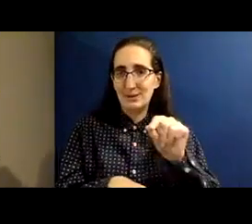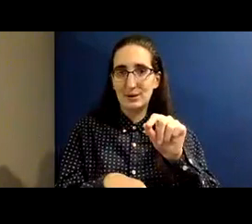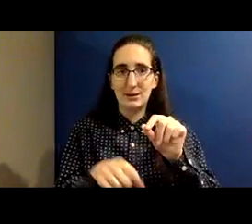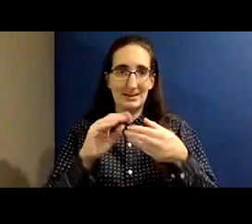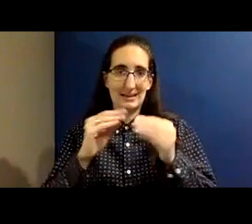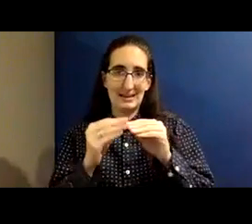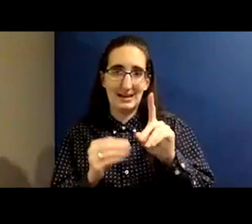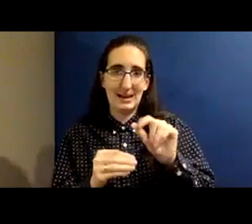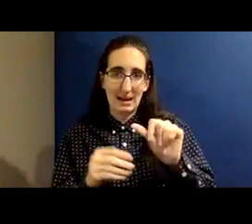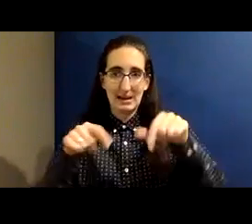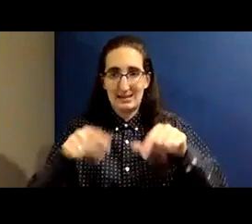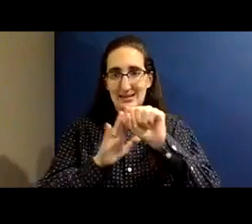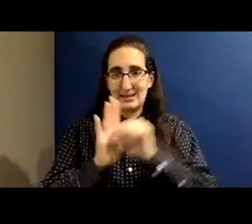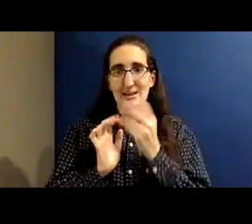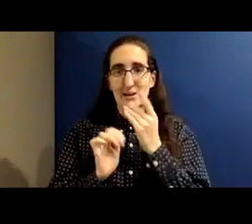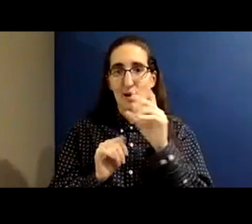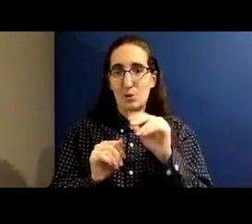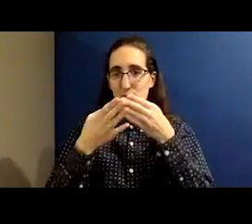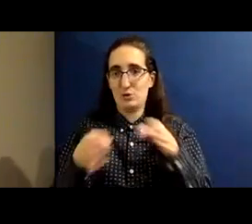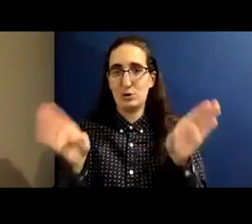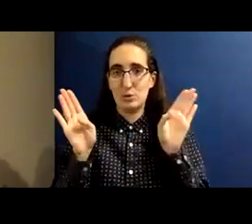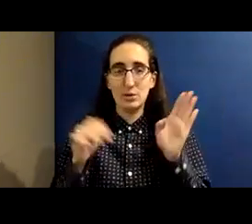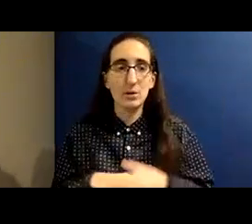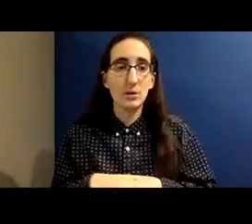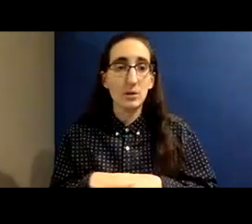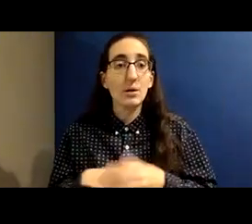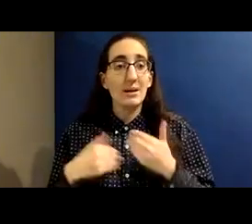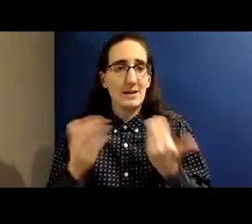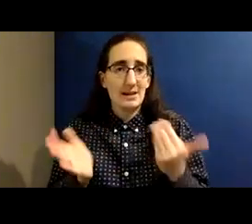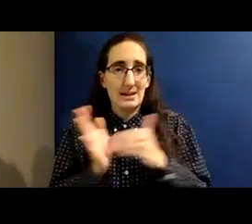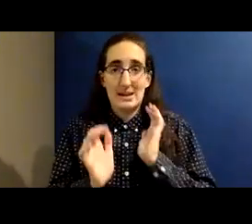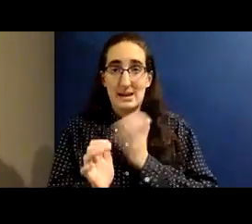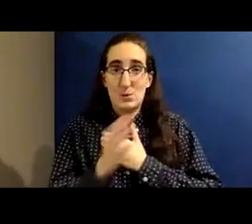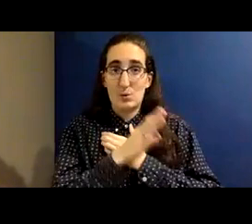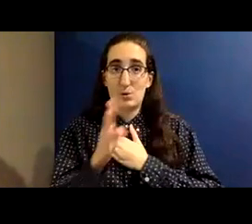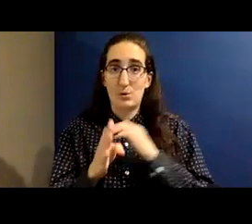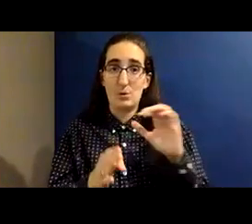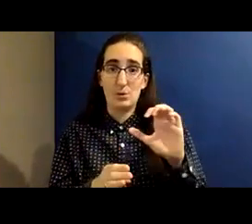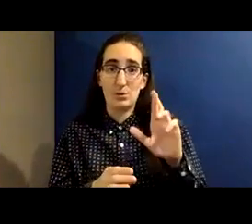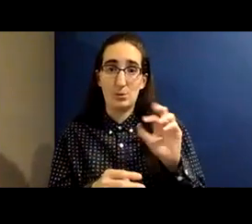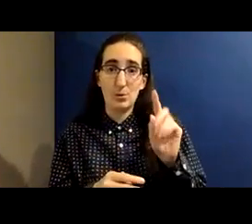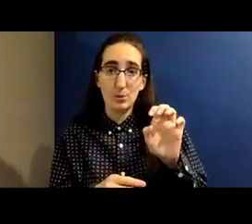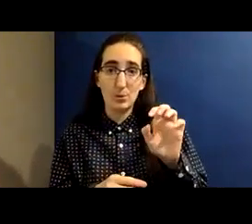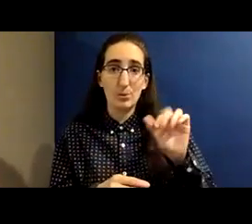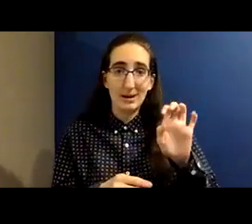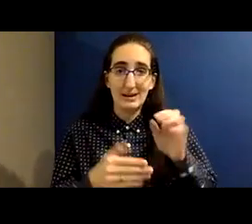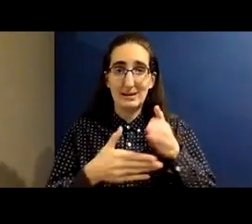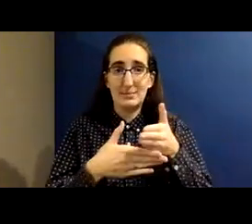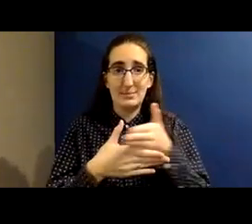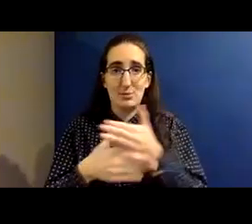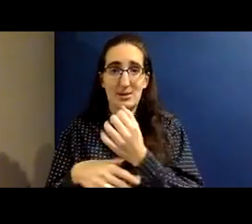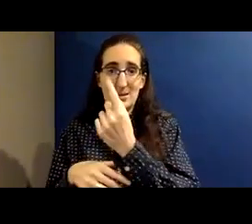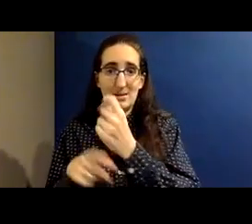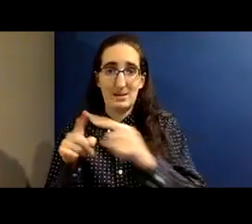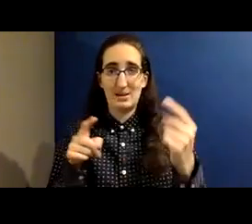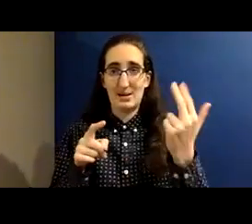for Colorado at large. We have, again, our crude rate, which is between 11 and 13